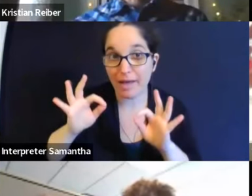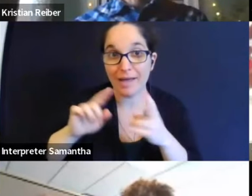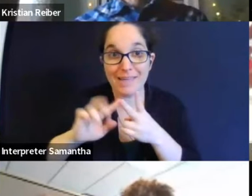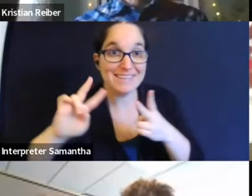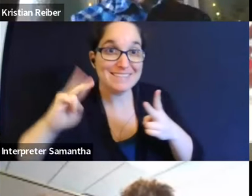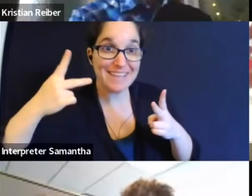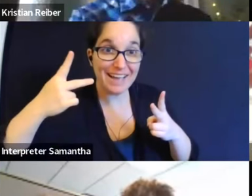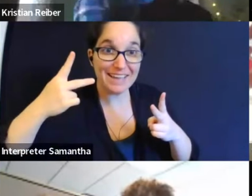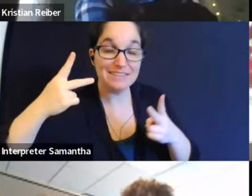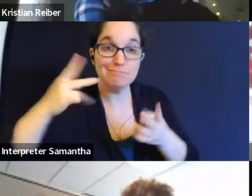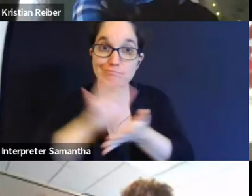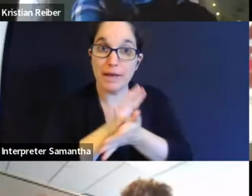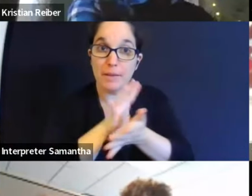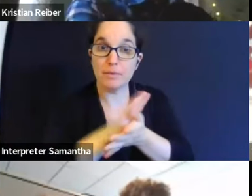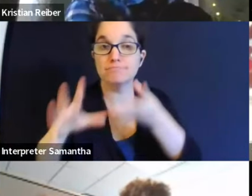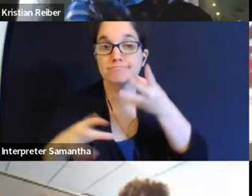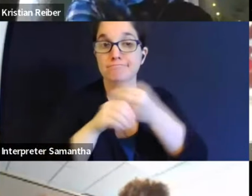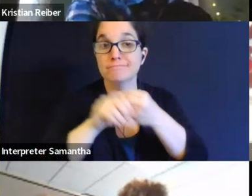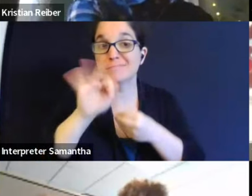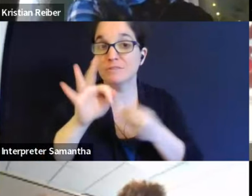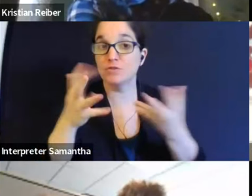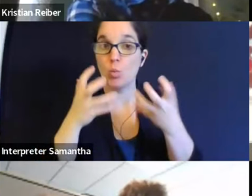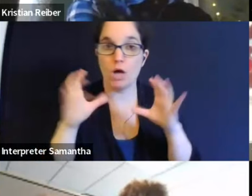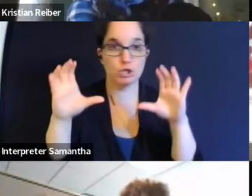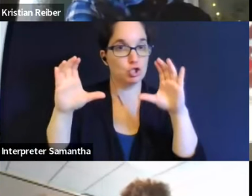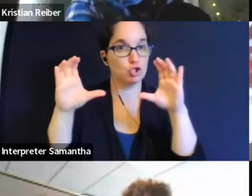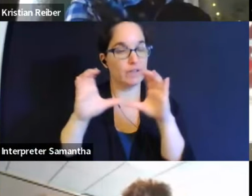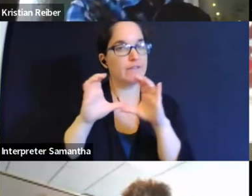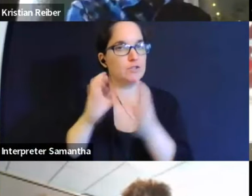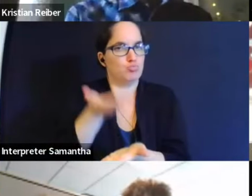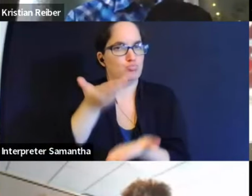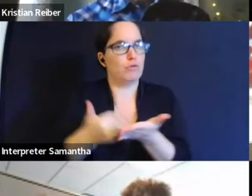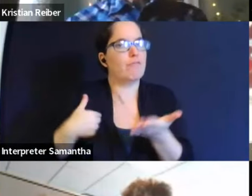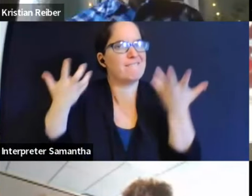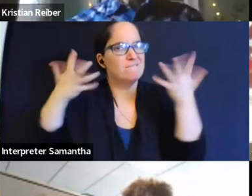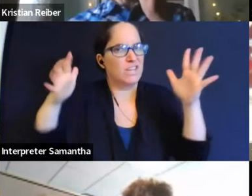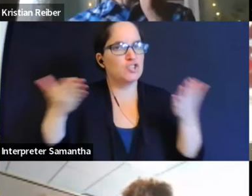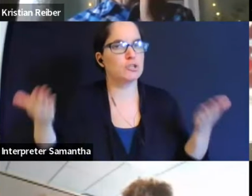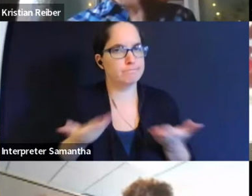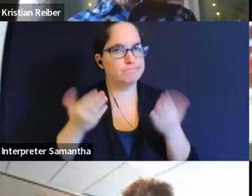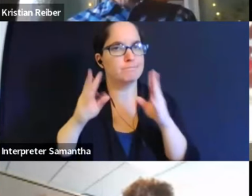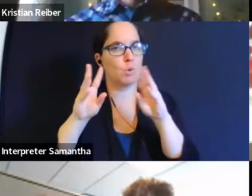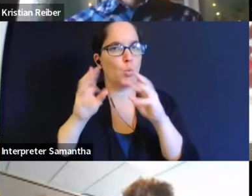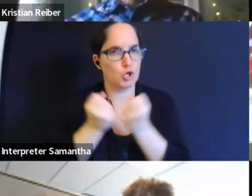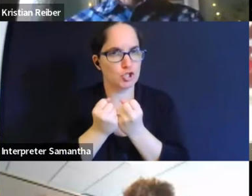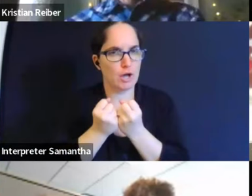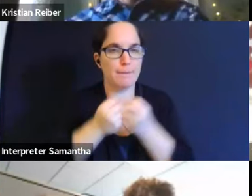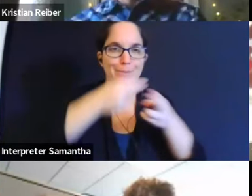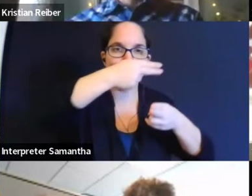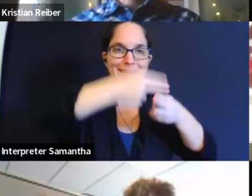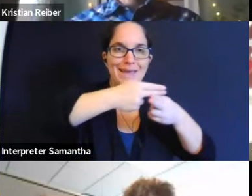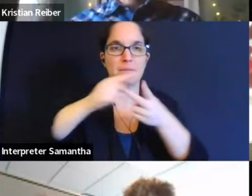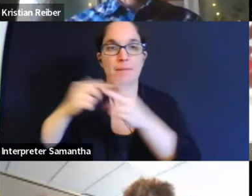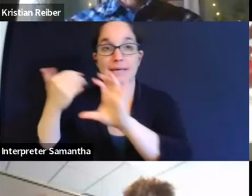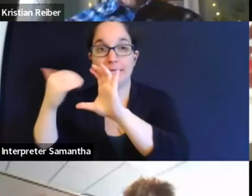your contact information should you want a certificate of completion for this workshop series. Just name and email, and then from there